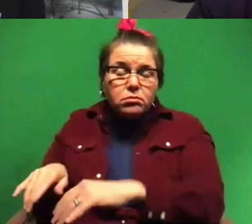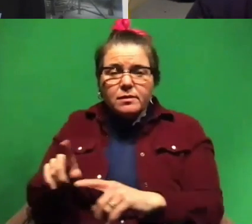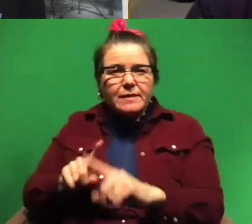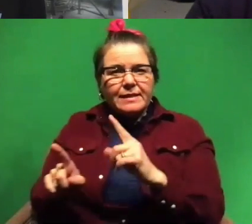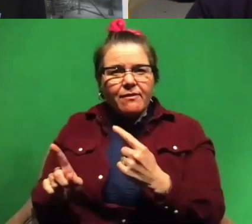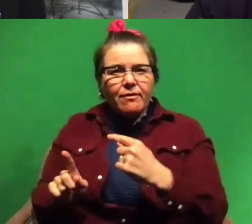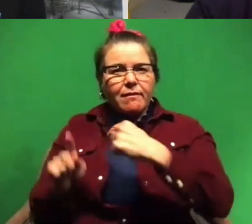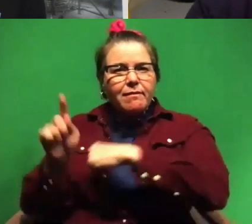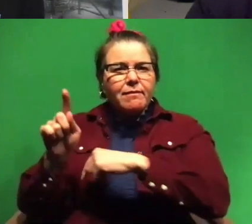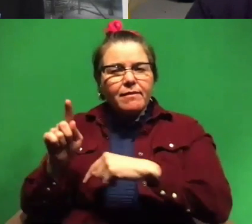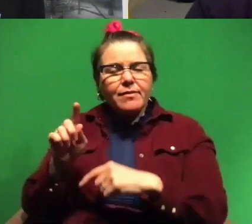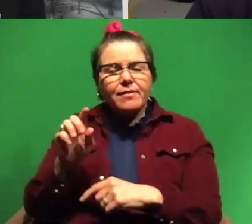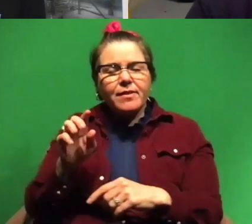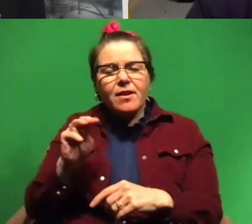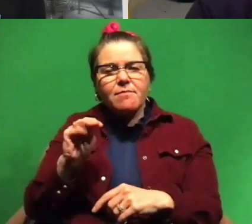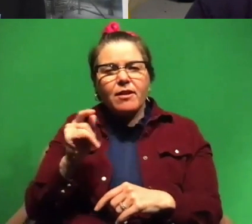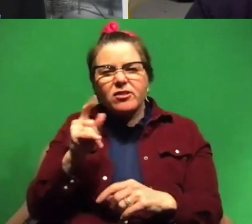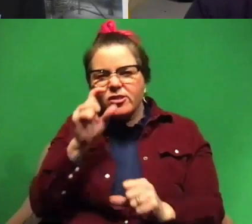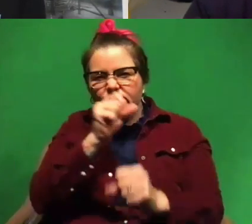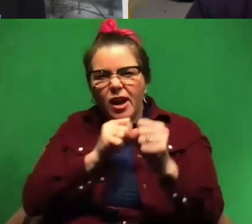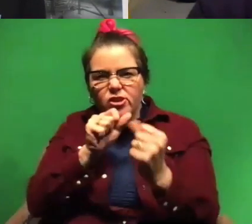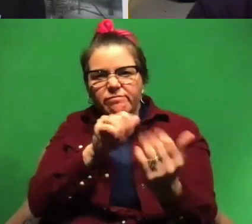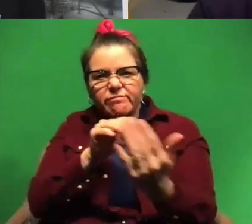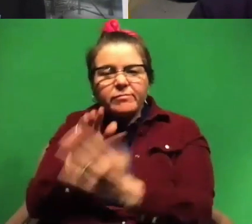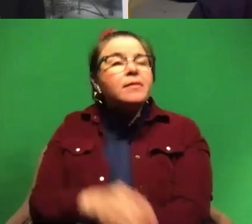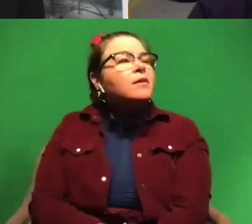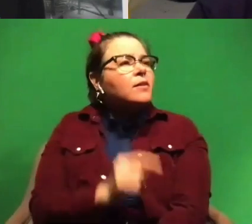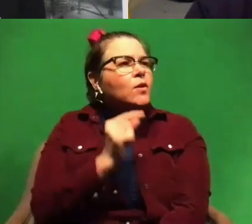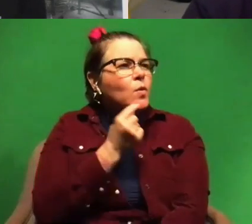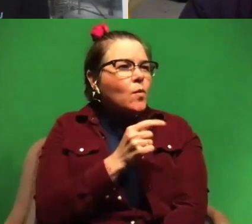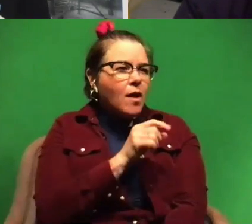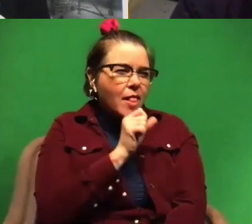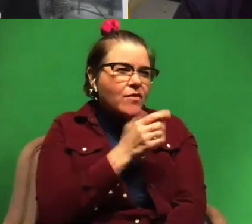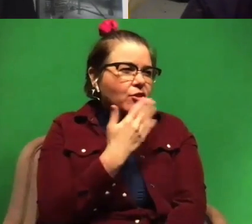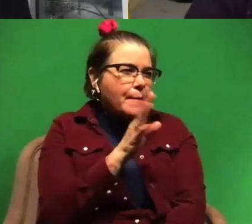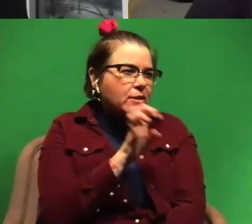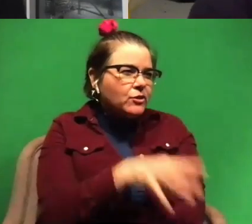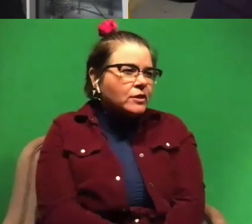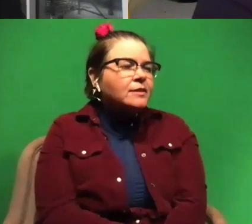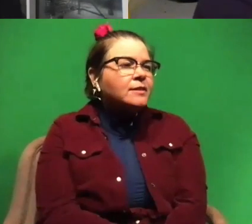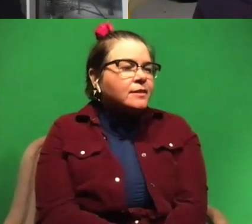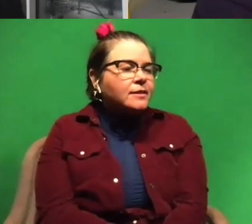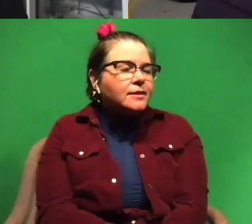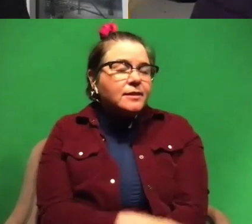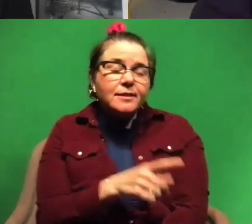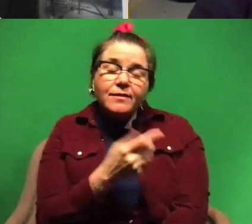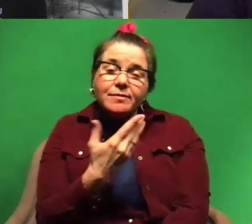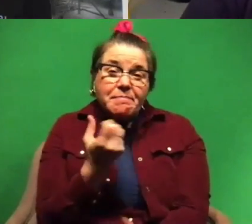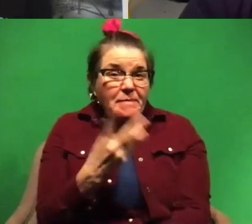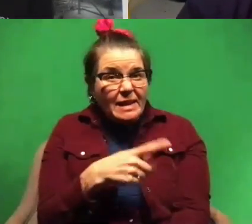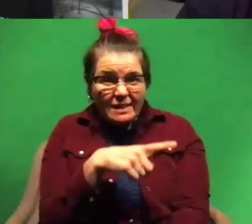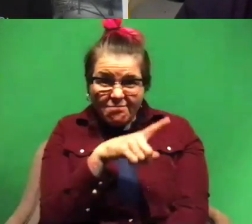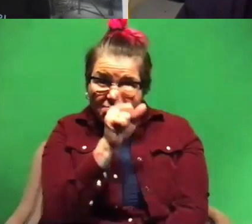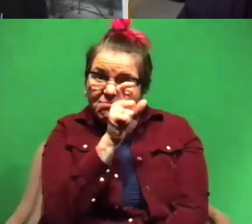in their migration strategies. Very cool. Love a good mystery. There's a lot of them.